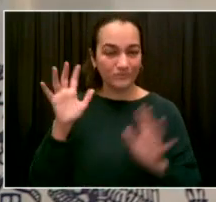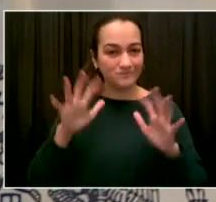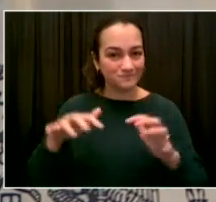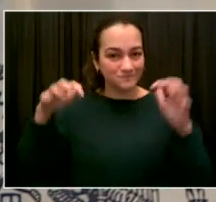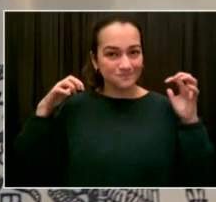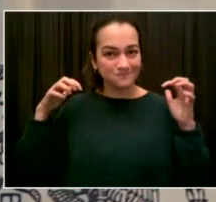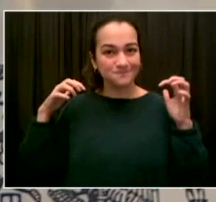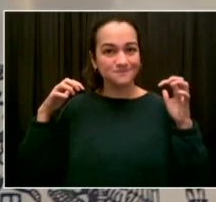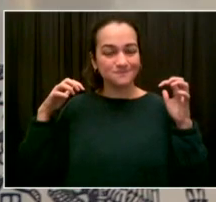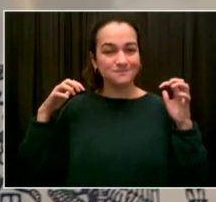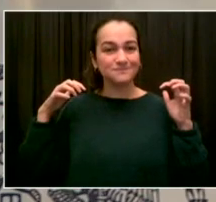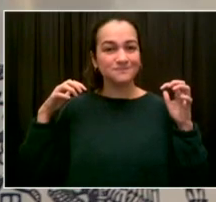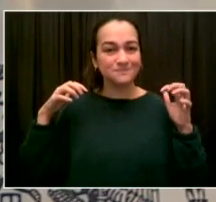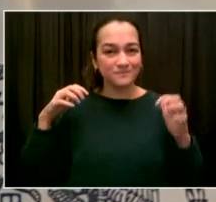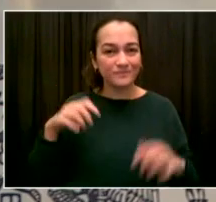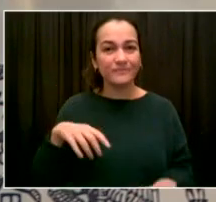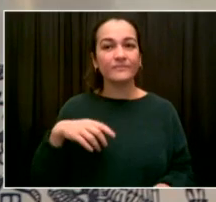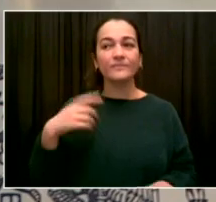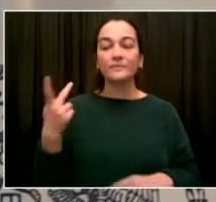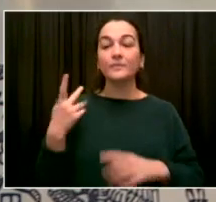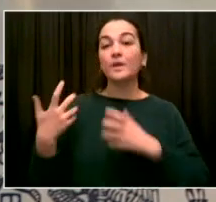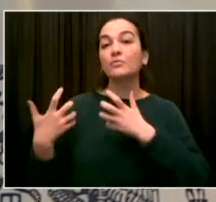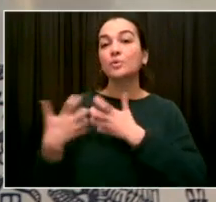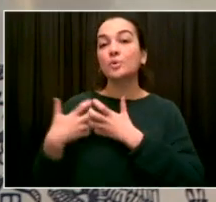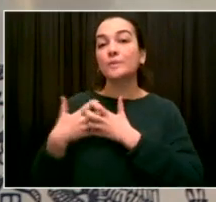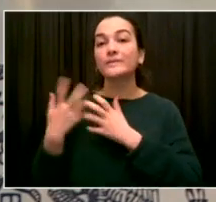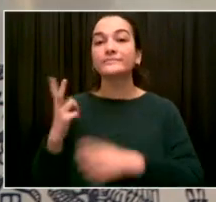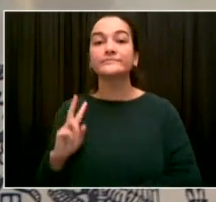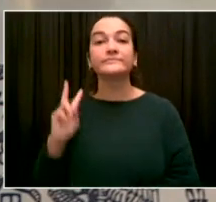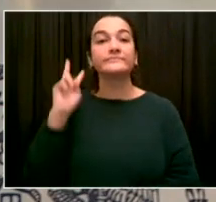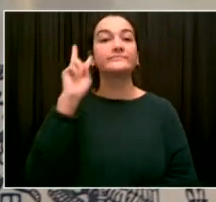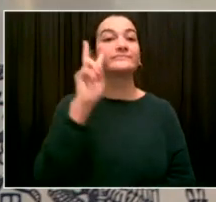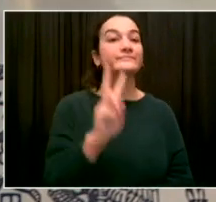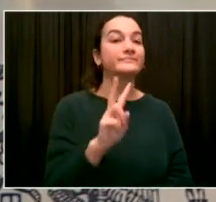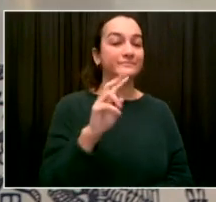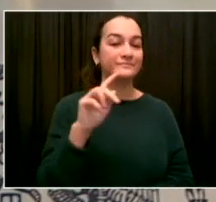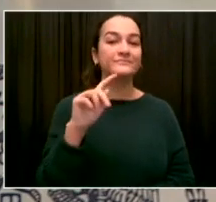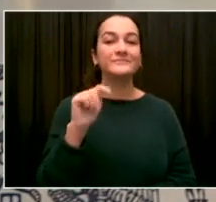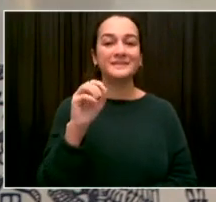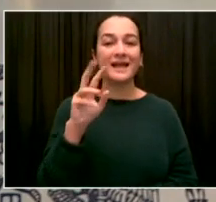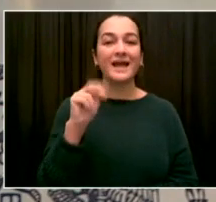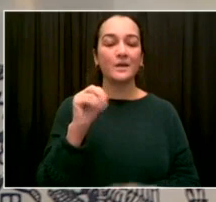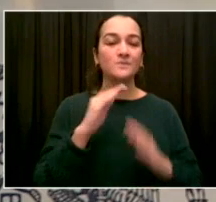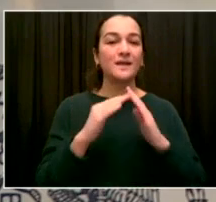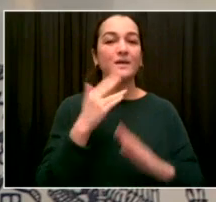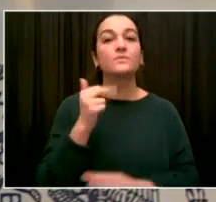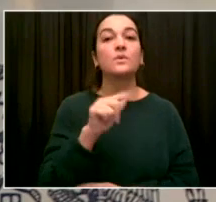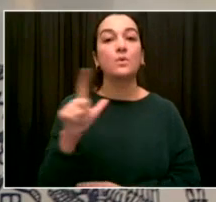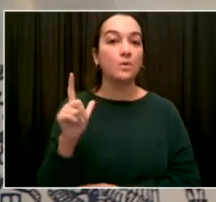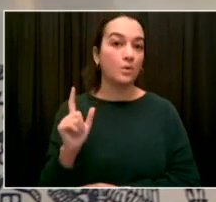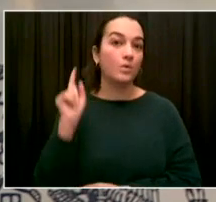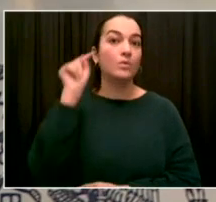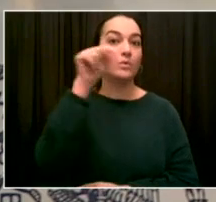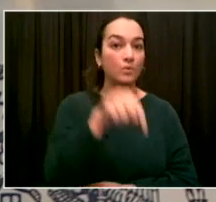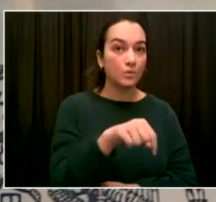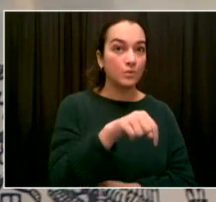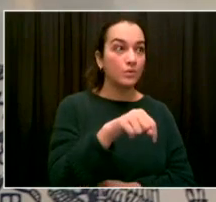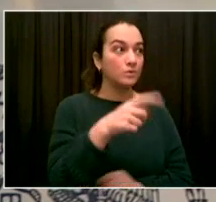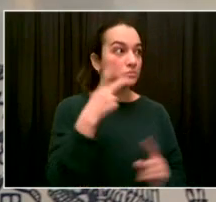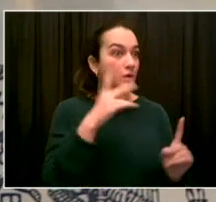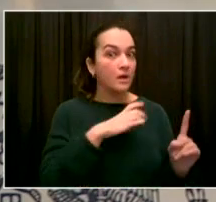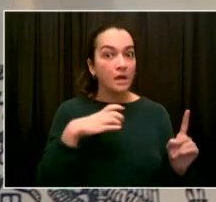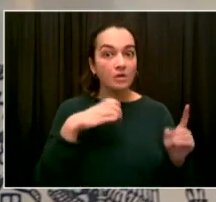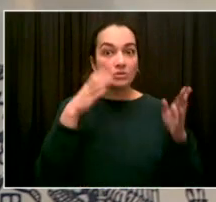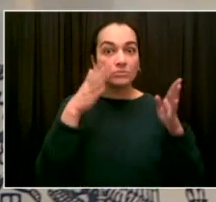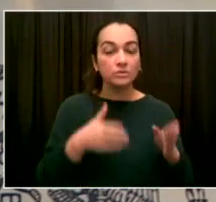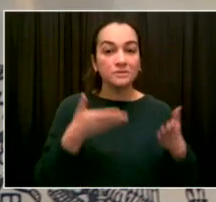town hall meeting, and there was our local Congress member, Chuck Schumer. And I listened to him, and I was mesmerized. And we talked along